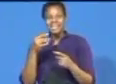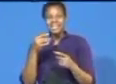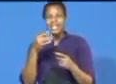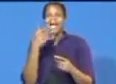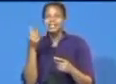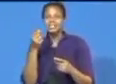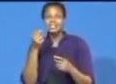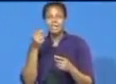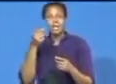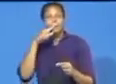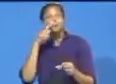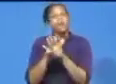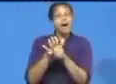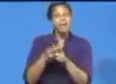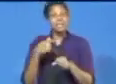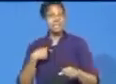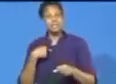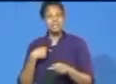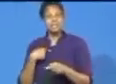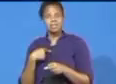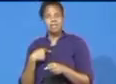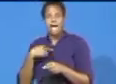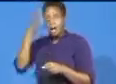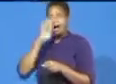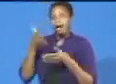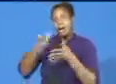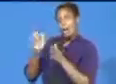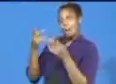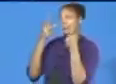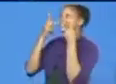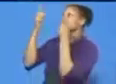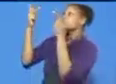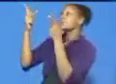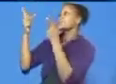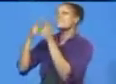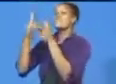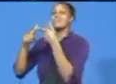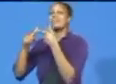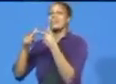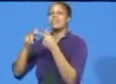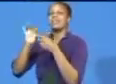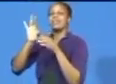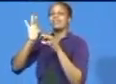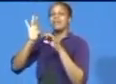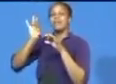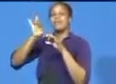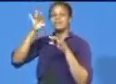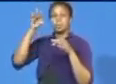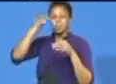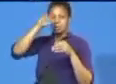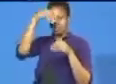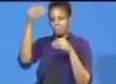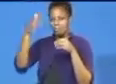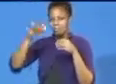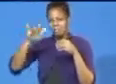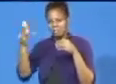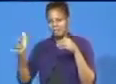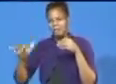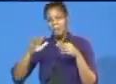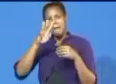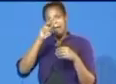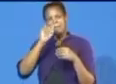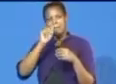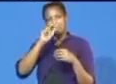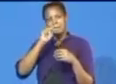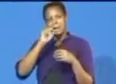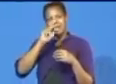me. God made me see you. And the mantle fell. And he picked it up. His